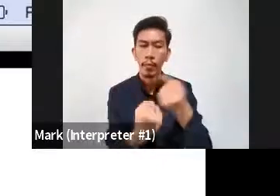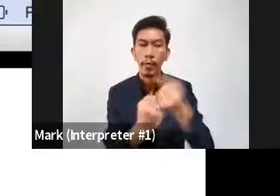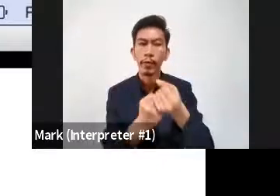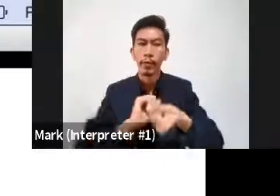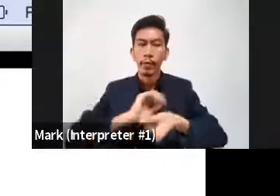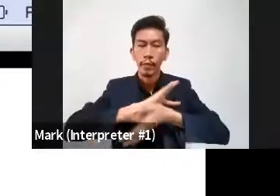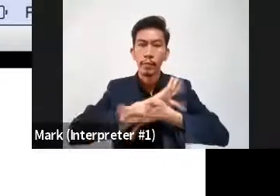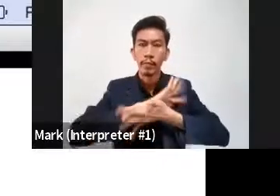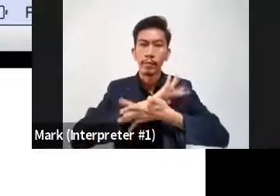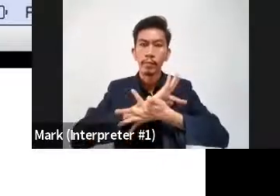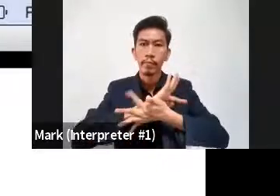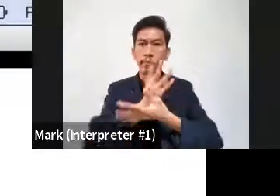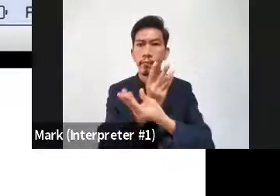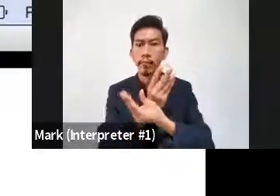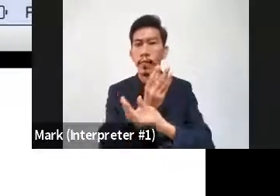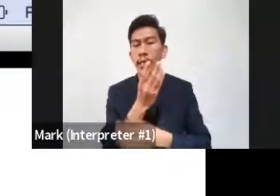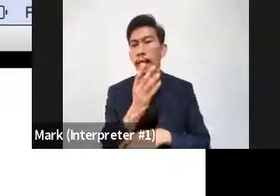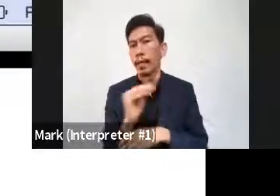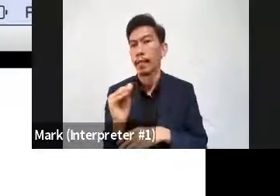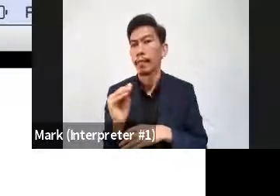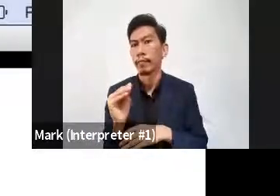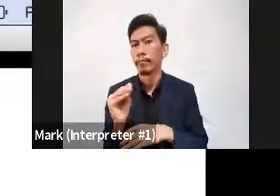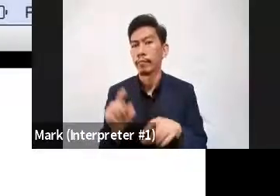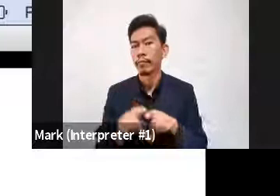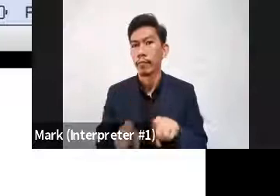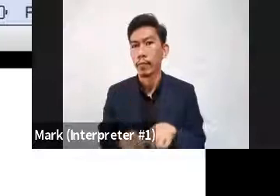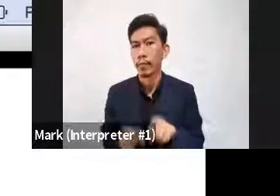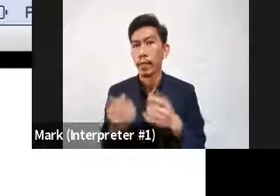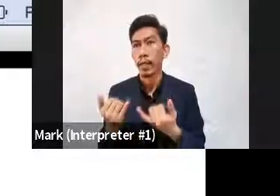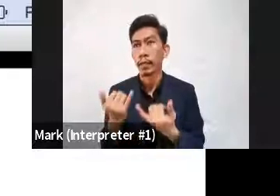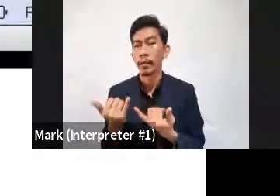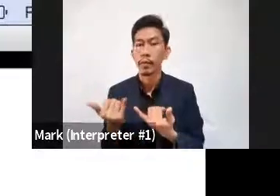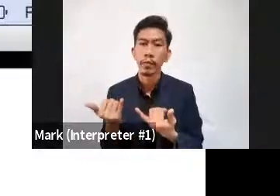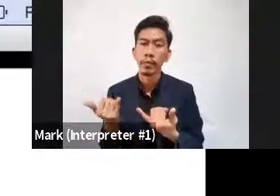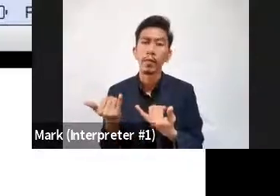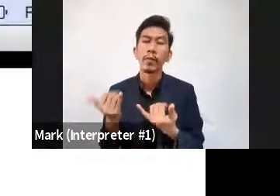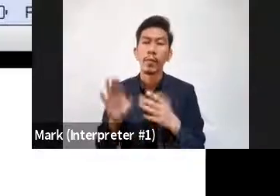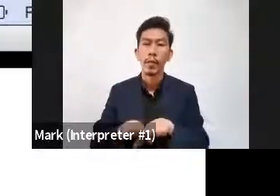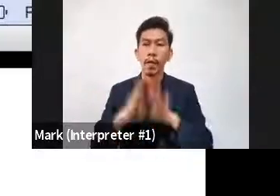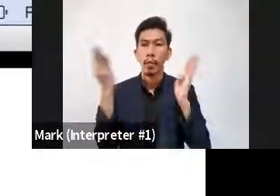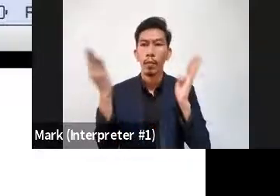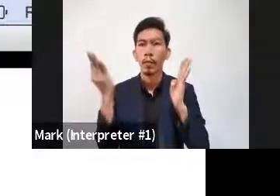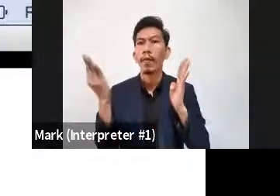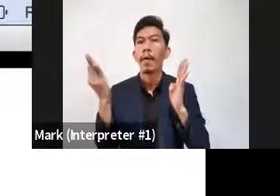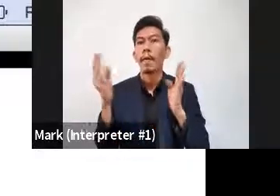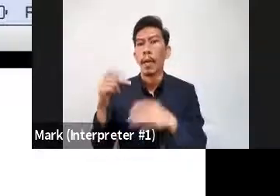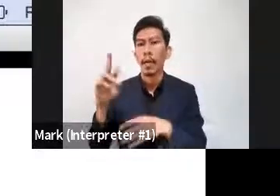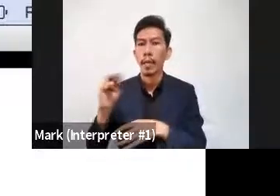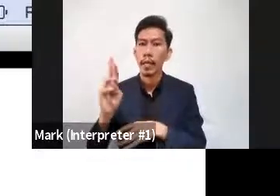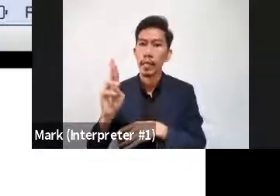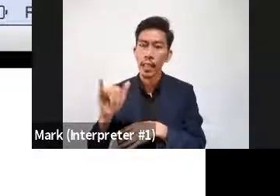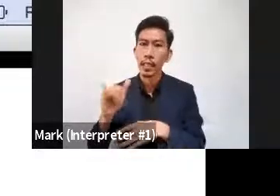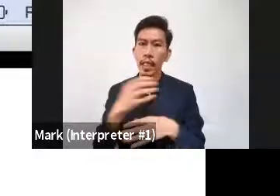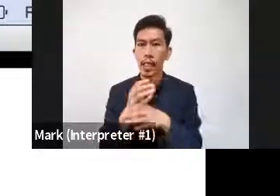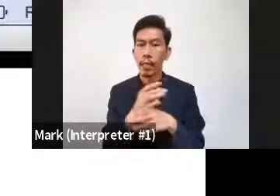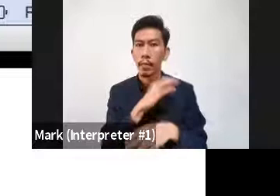support. And because we are coming out already and launching our primary care benefit, is to support